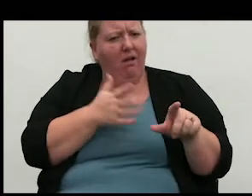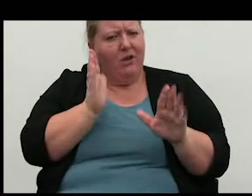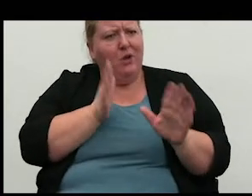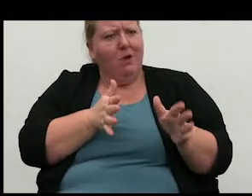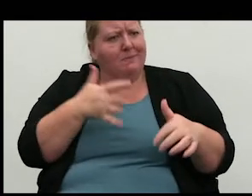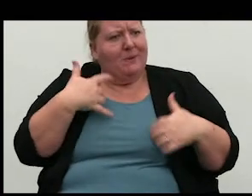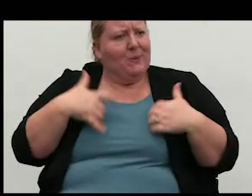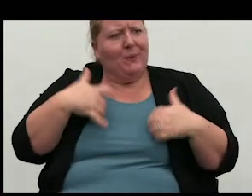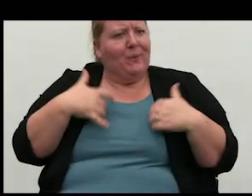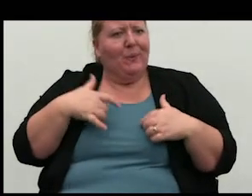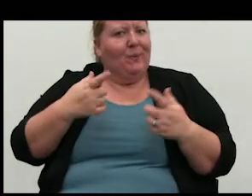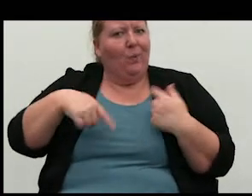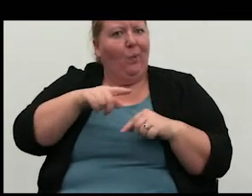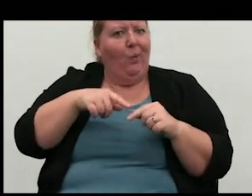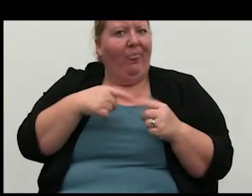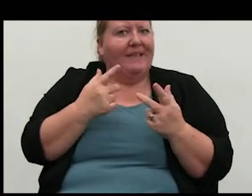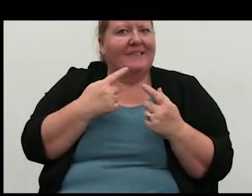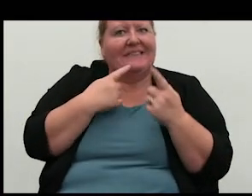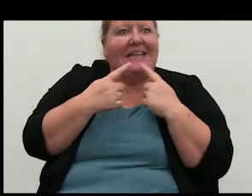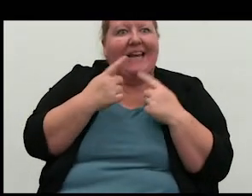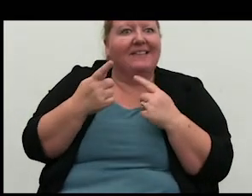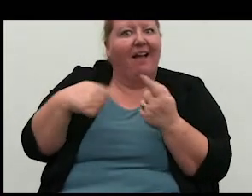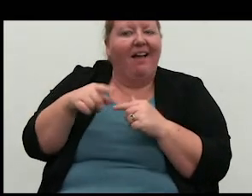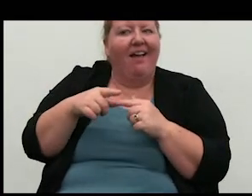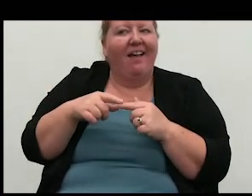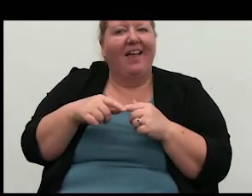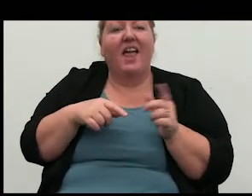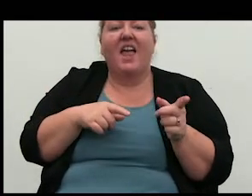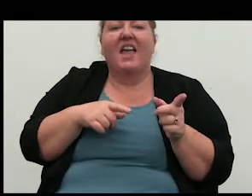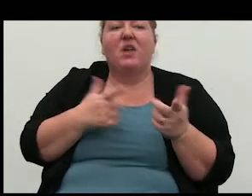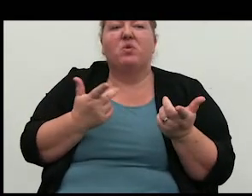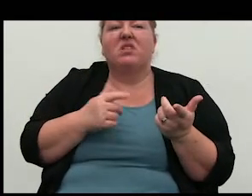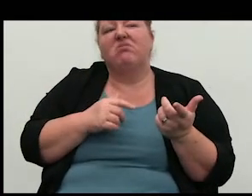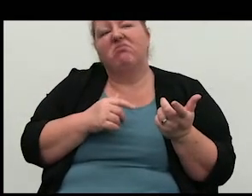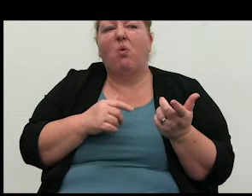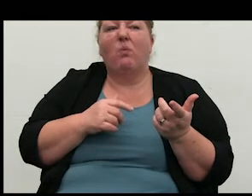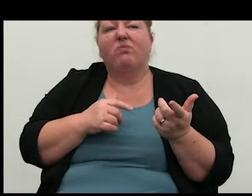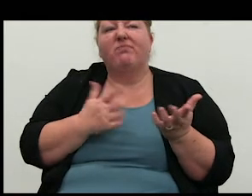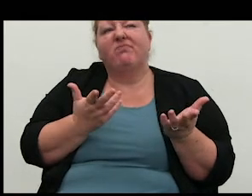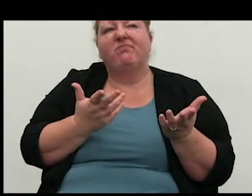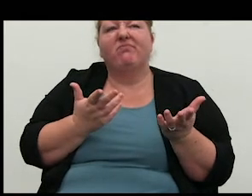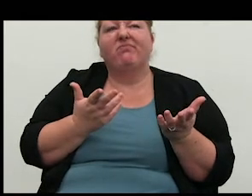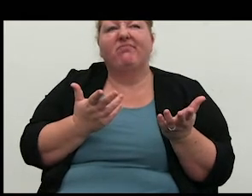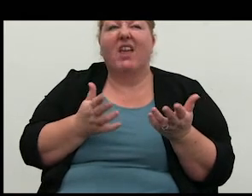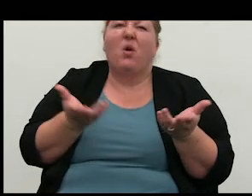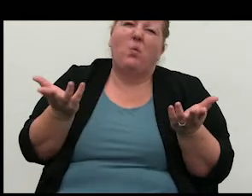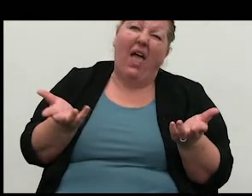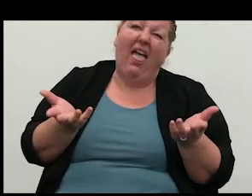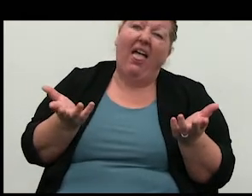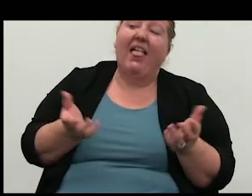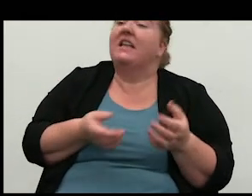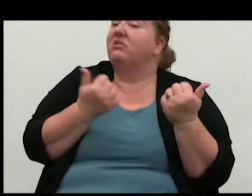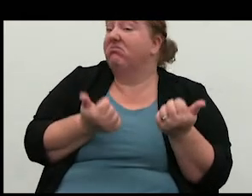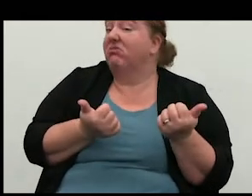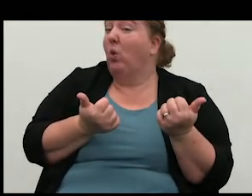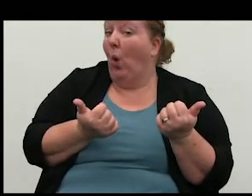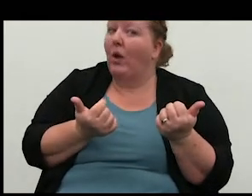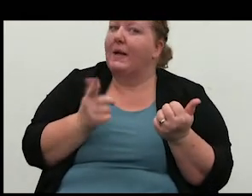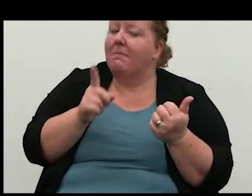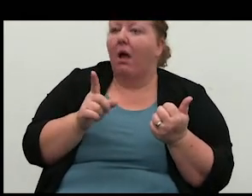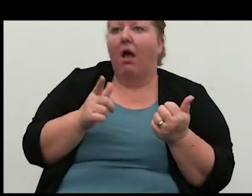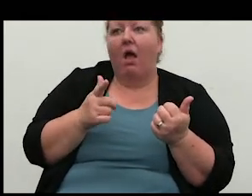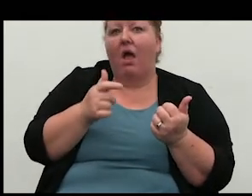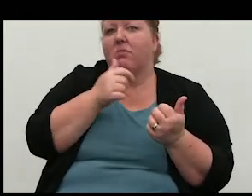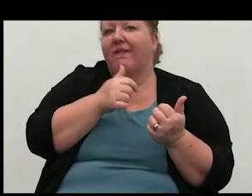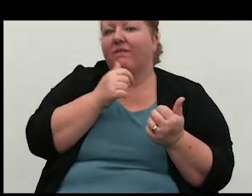really excited, all this data, all these brain scans. And he was much more like, well, it's good. I'd rather